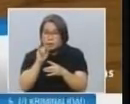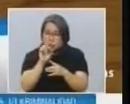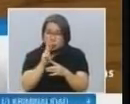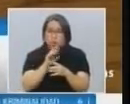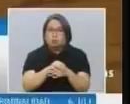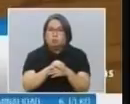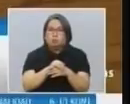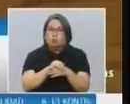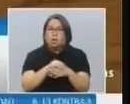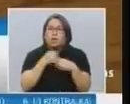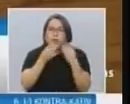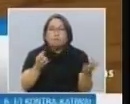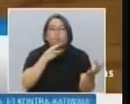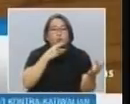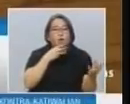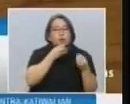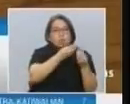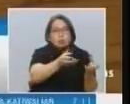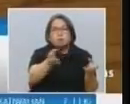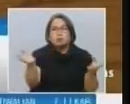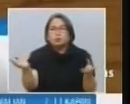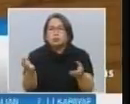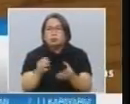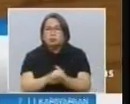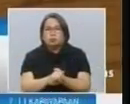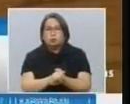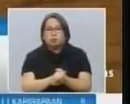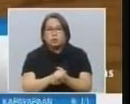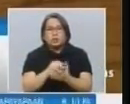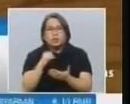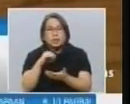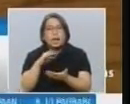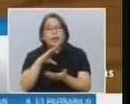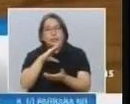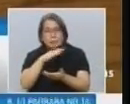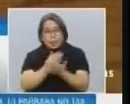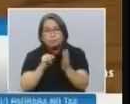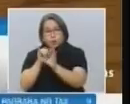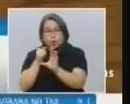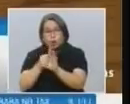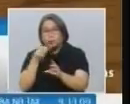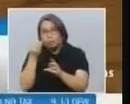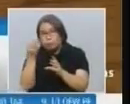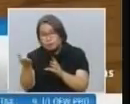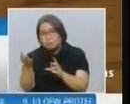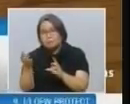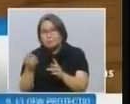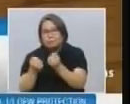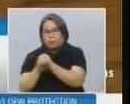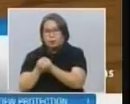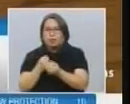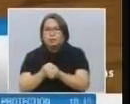fuel vouchers to public utility jeeps and other valid franchises. Further, we